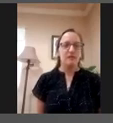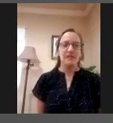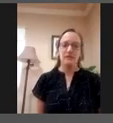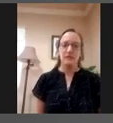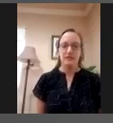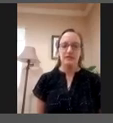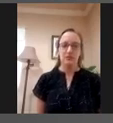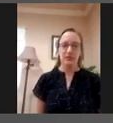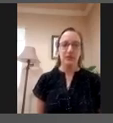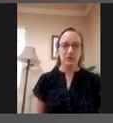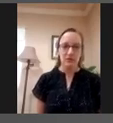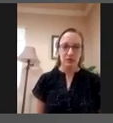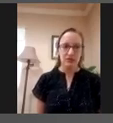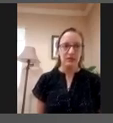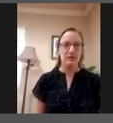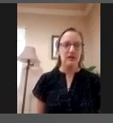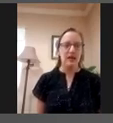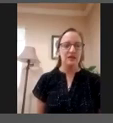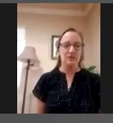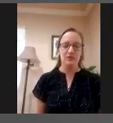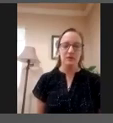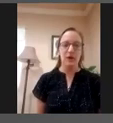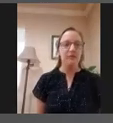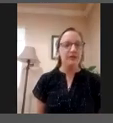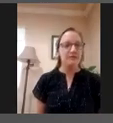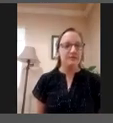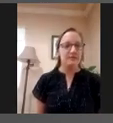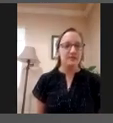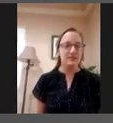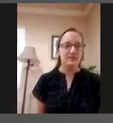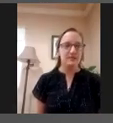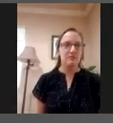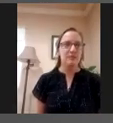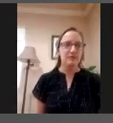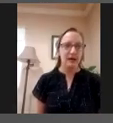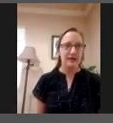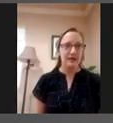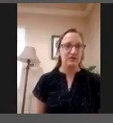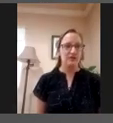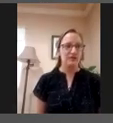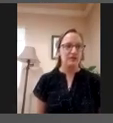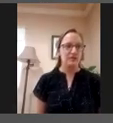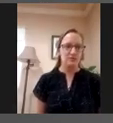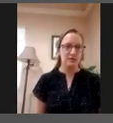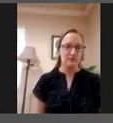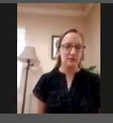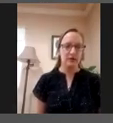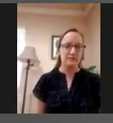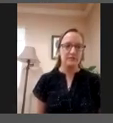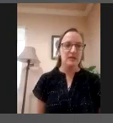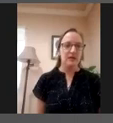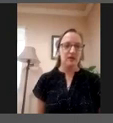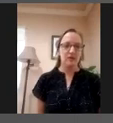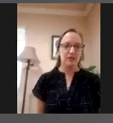are for technical assistance only, no construction. And there's a wide range of different assistances we can provide underneath these suites of